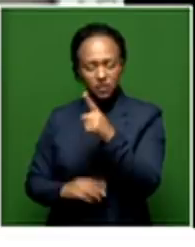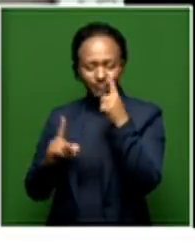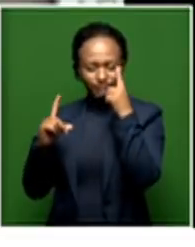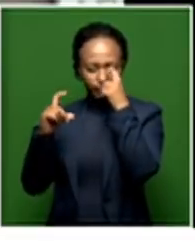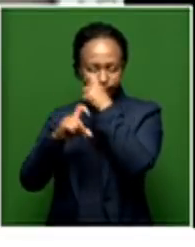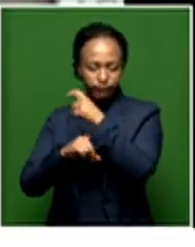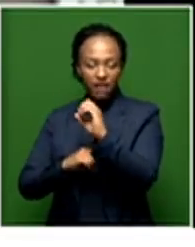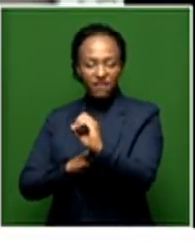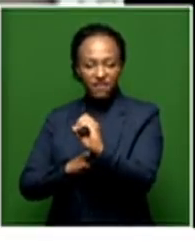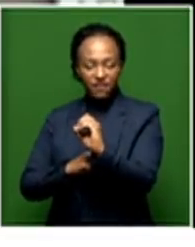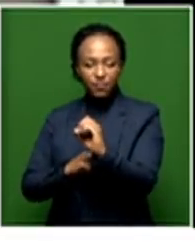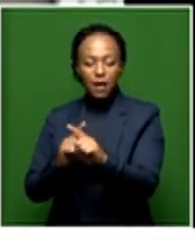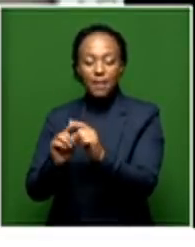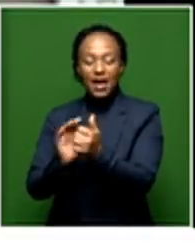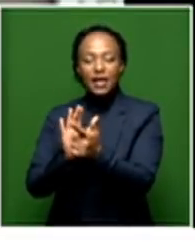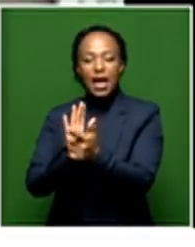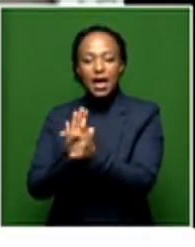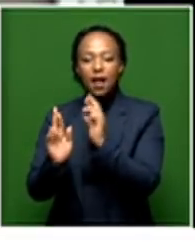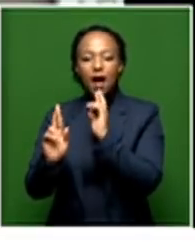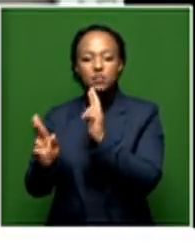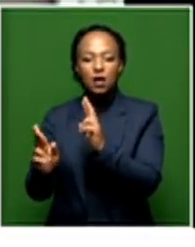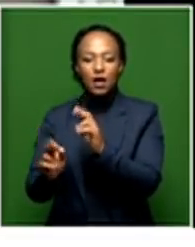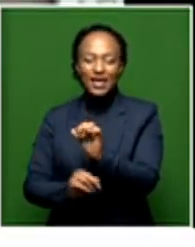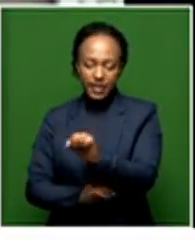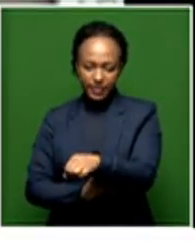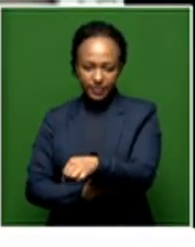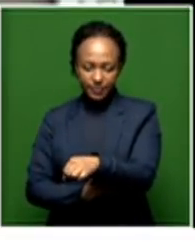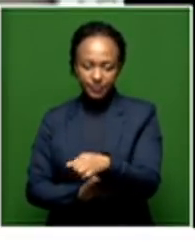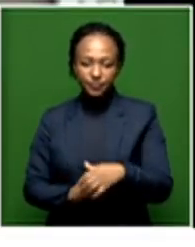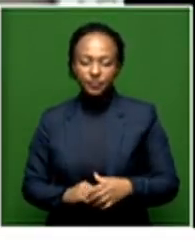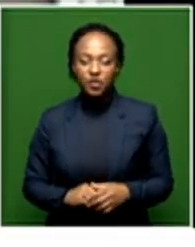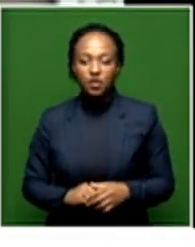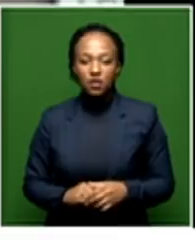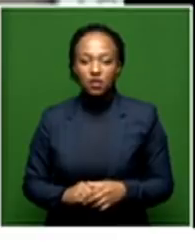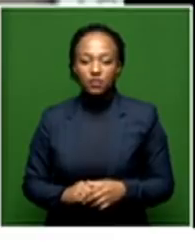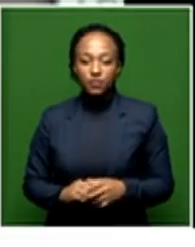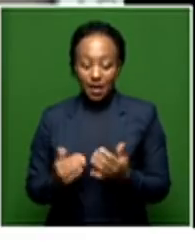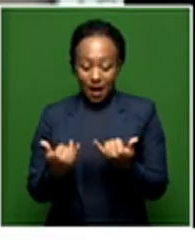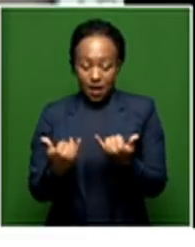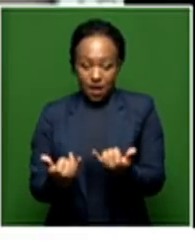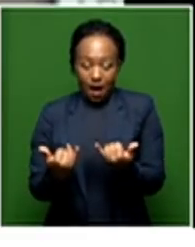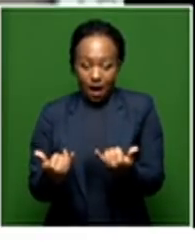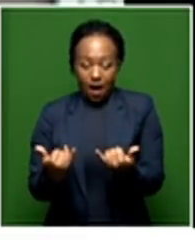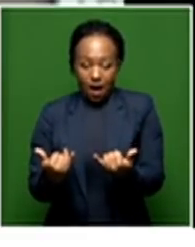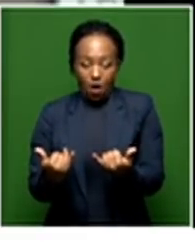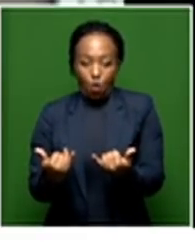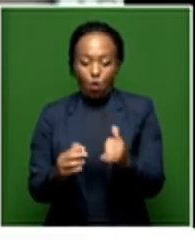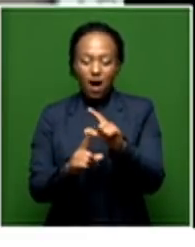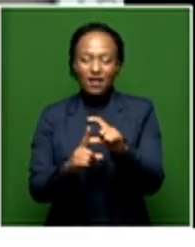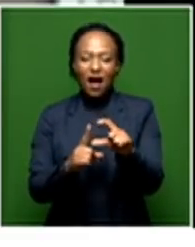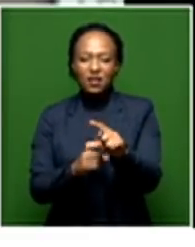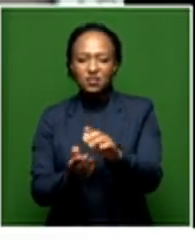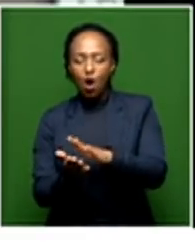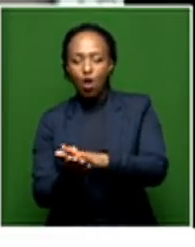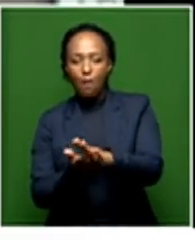then the legal answer is this: yes, the current customary marriages, and